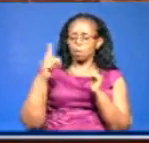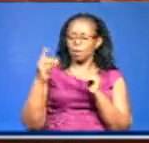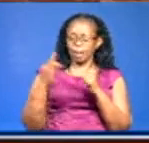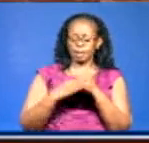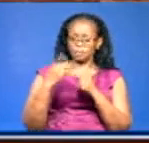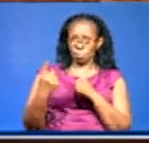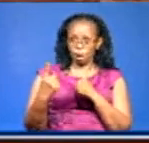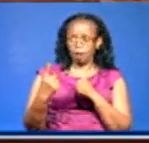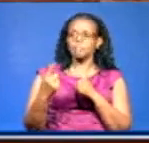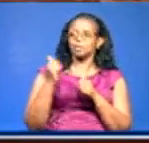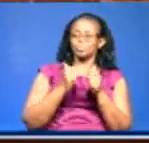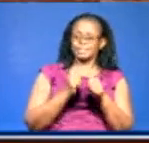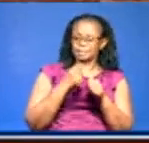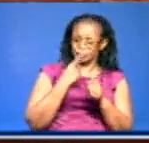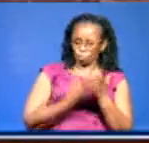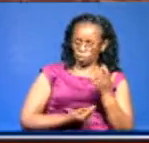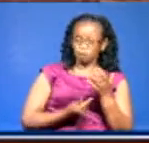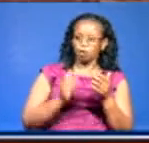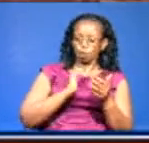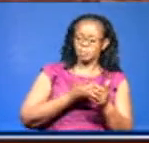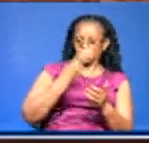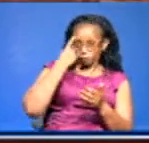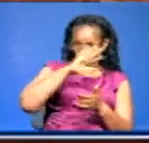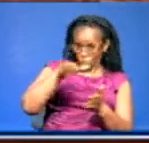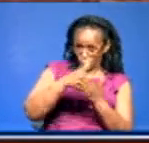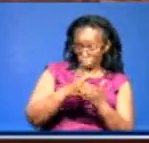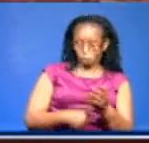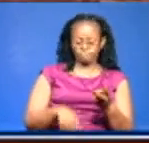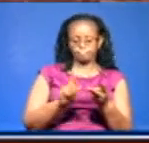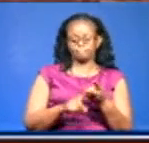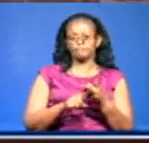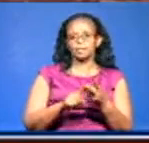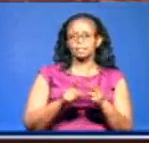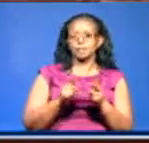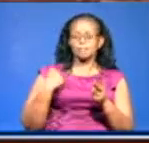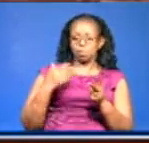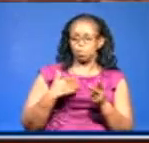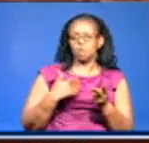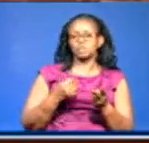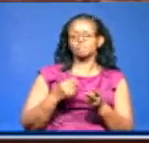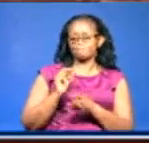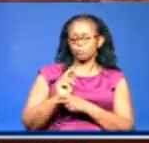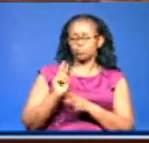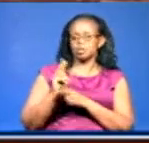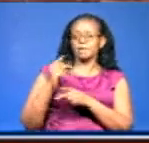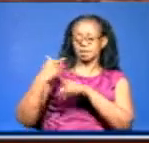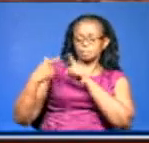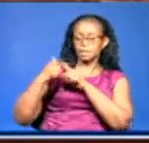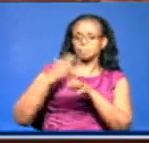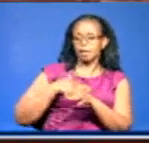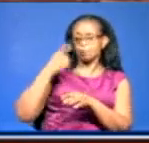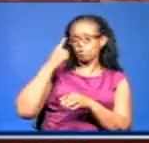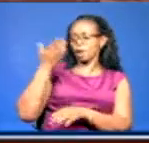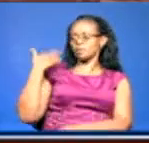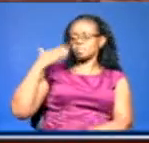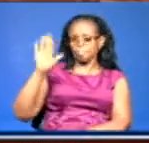to anchor my point of order. I also bring my experience. In the last Parliament, or in the last Senate,